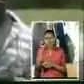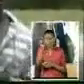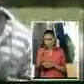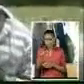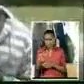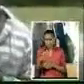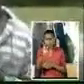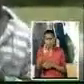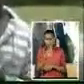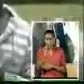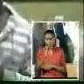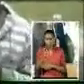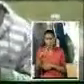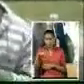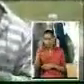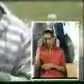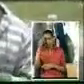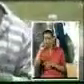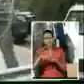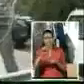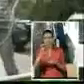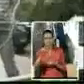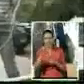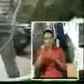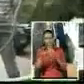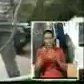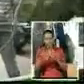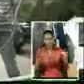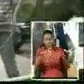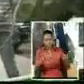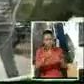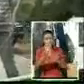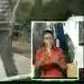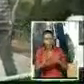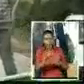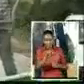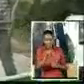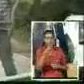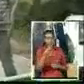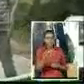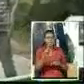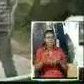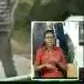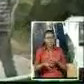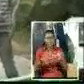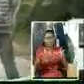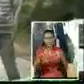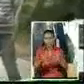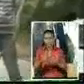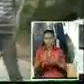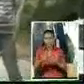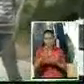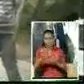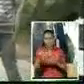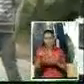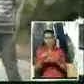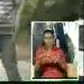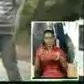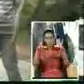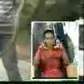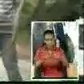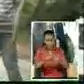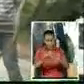local businessman attempted to run away with Blessing and the snake, but was intercepted by the crowd, and many questions are being asked why